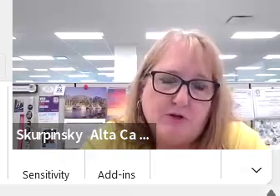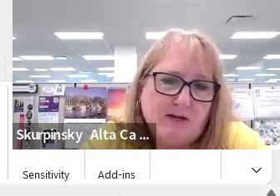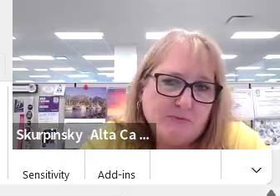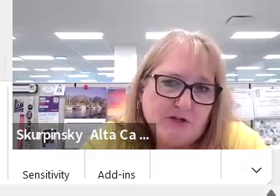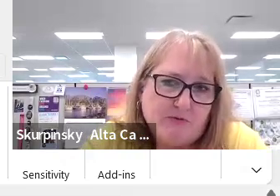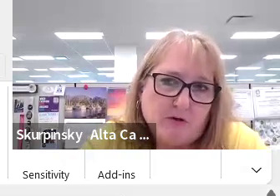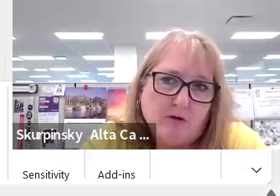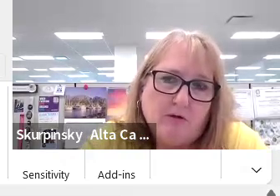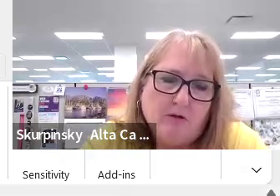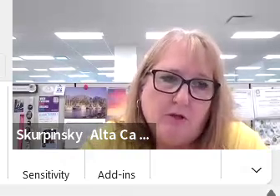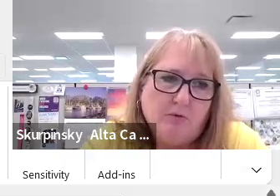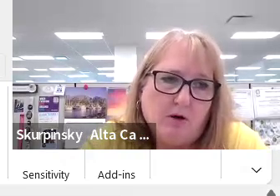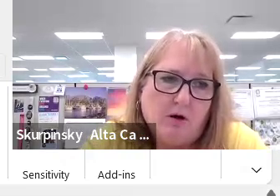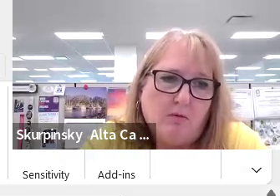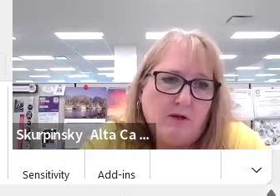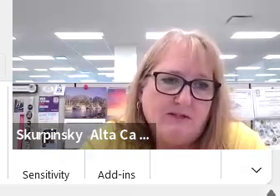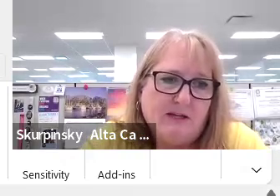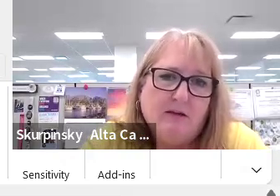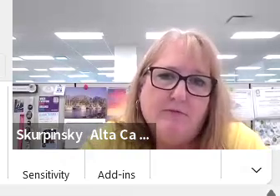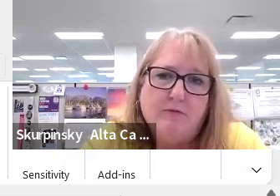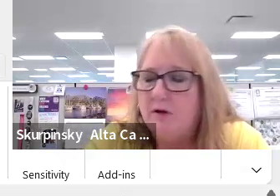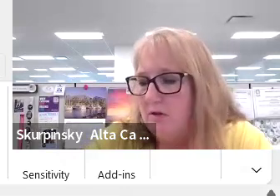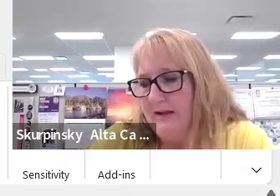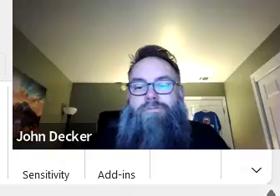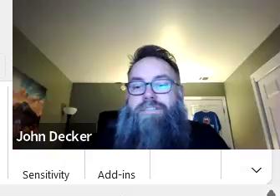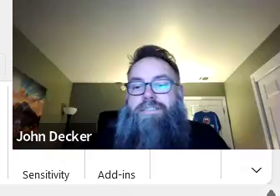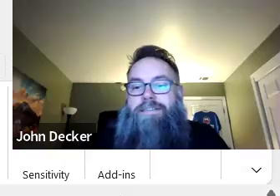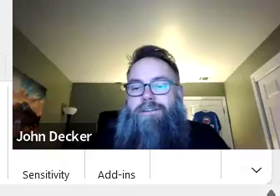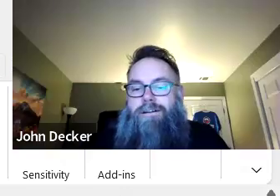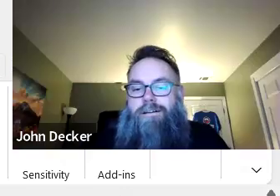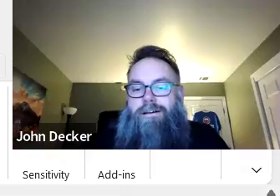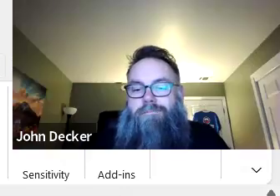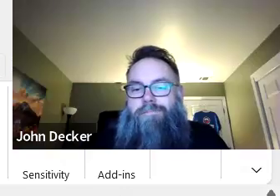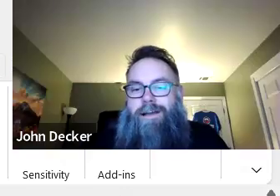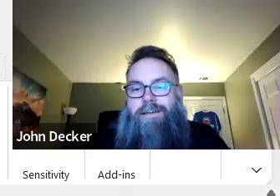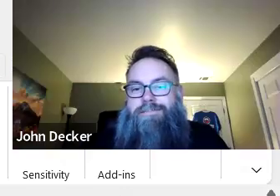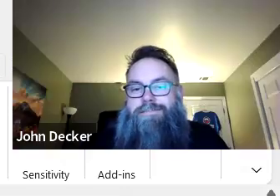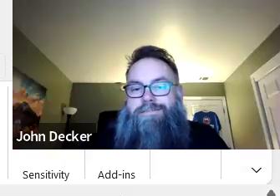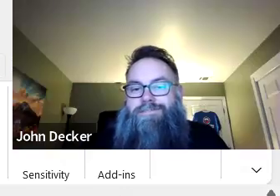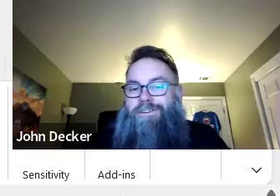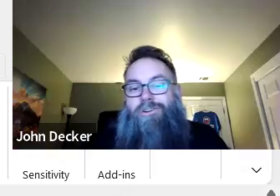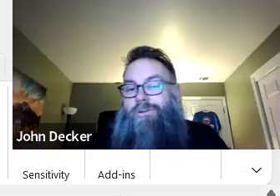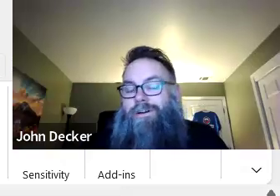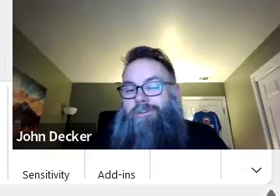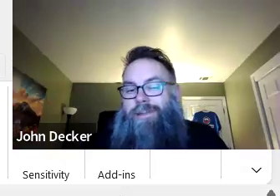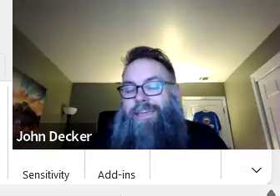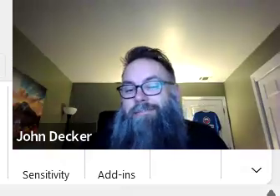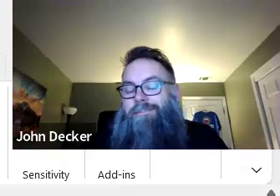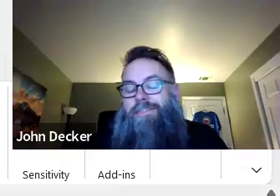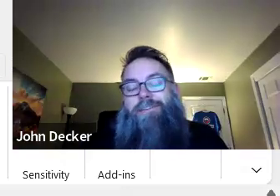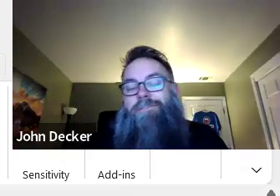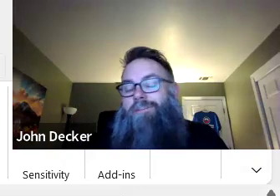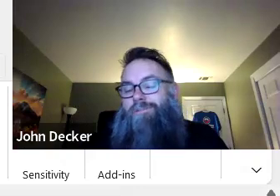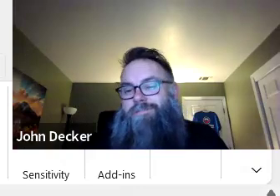different trainings, whichever you are all wanting. For I would just say I saw Carol Wilhelm, and I